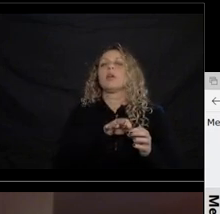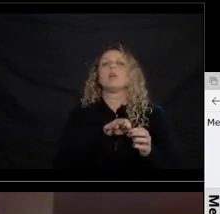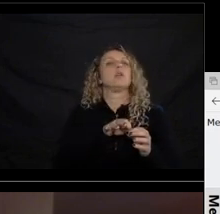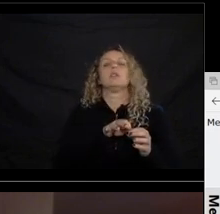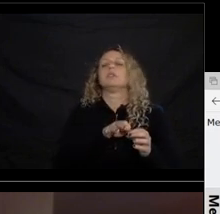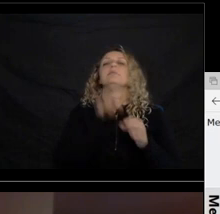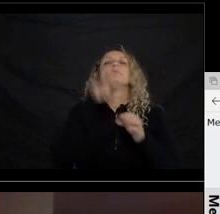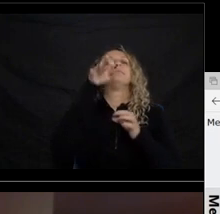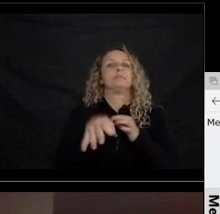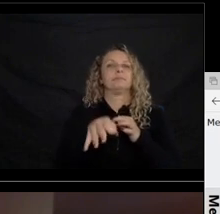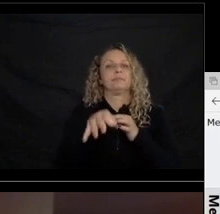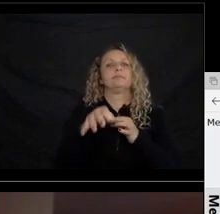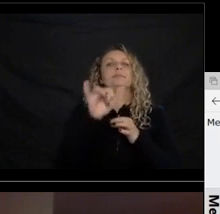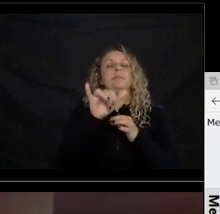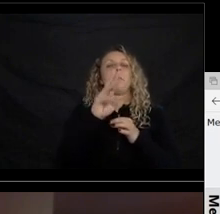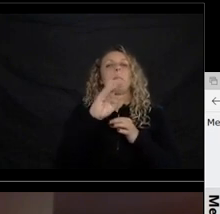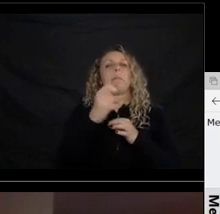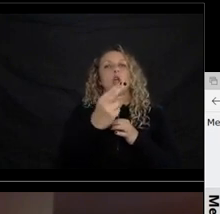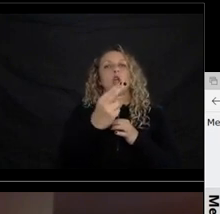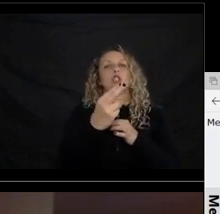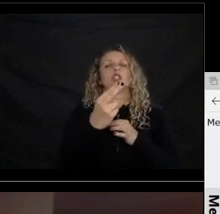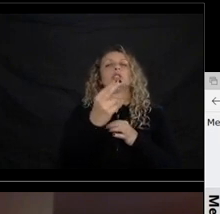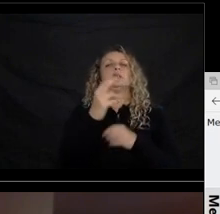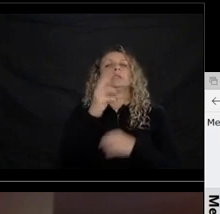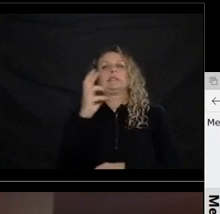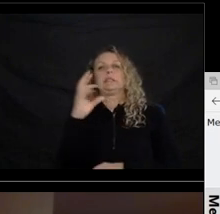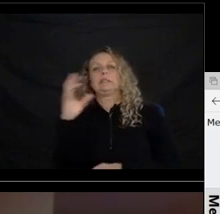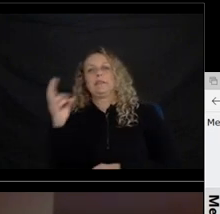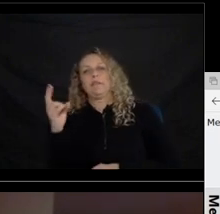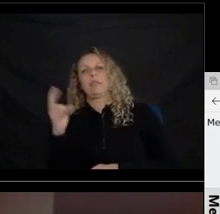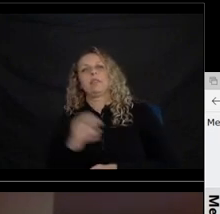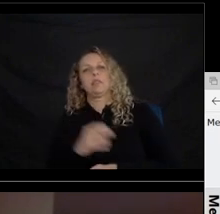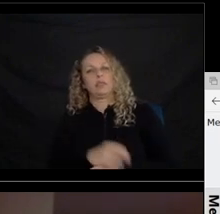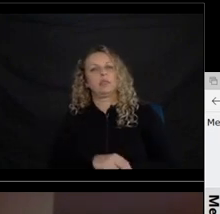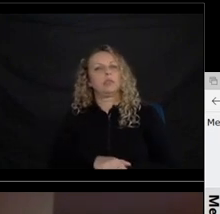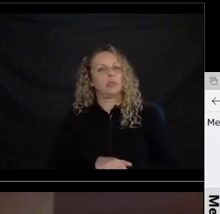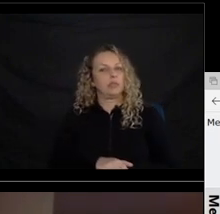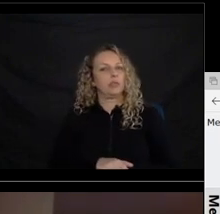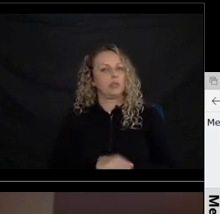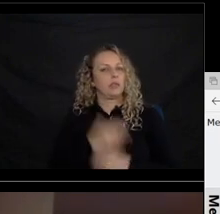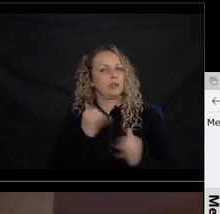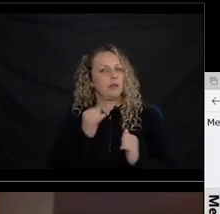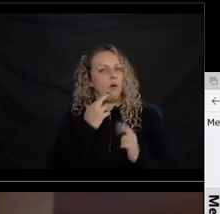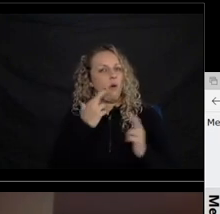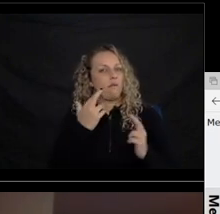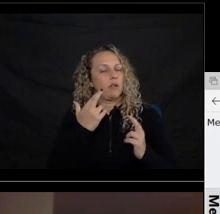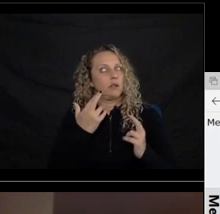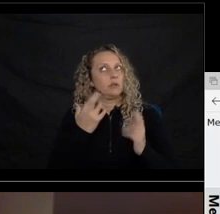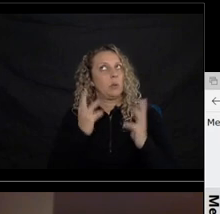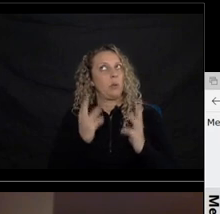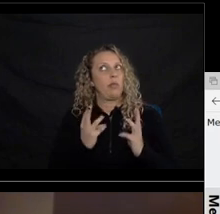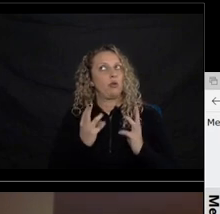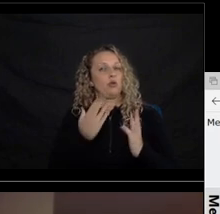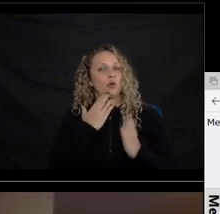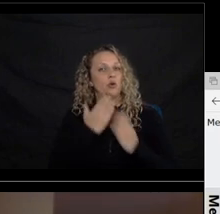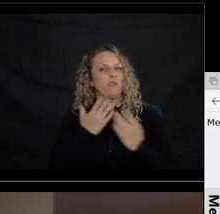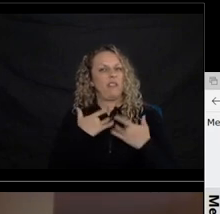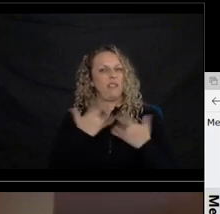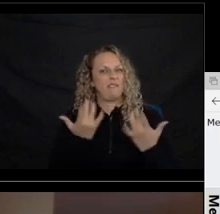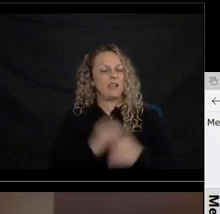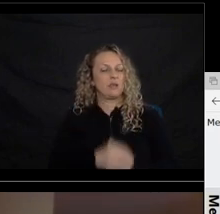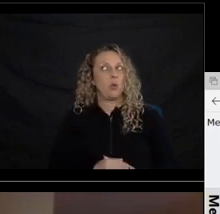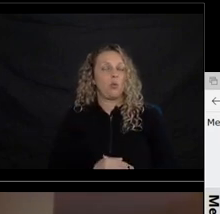6th and 7th, just to allow us that extra month of time while it's still hopefully in good weather for the event.